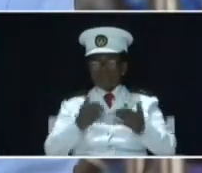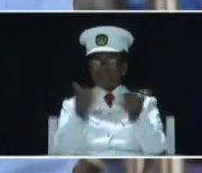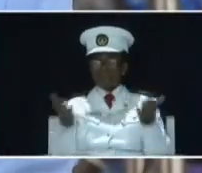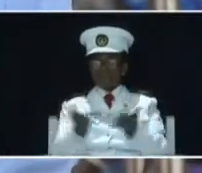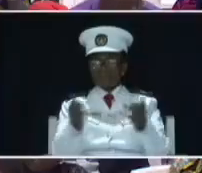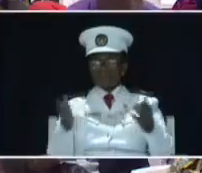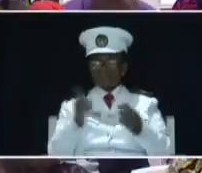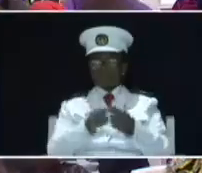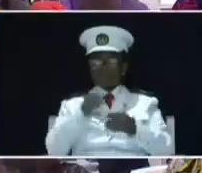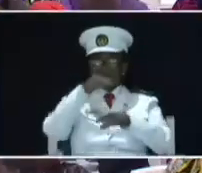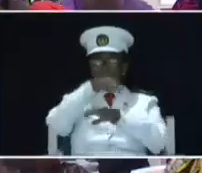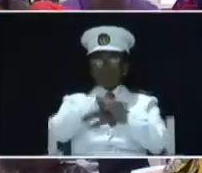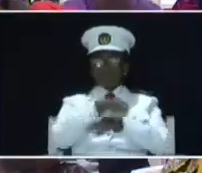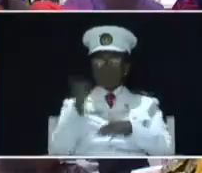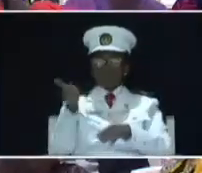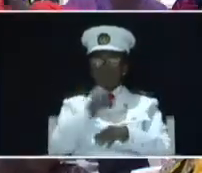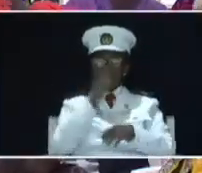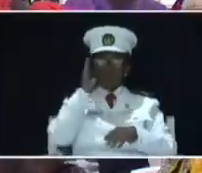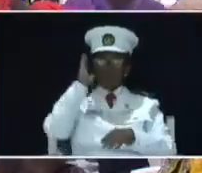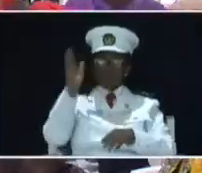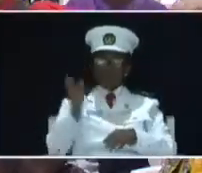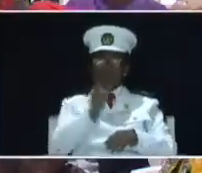alone again.